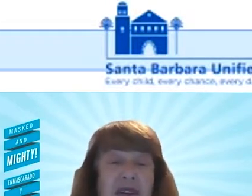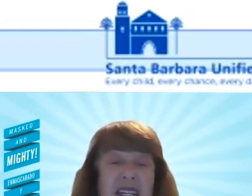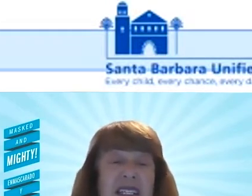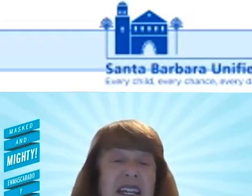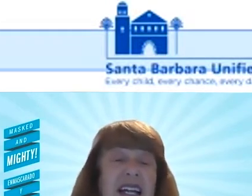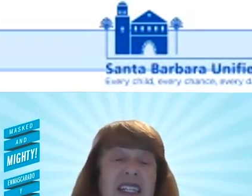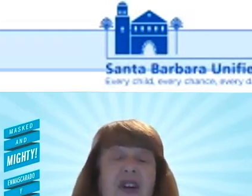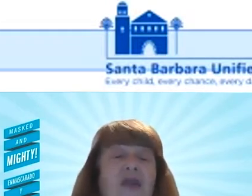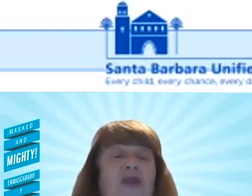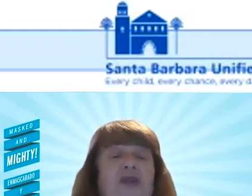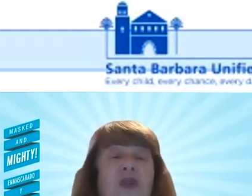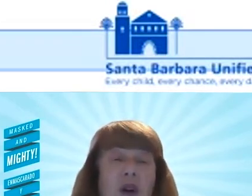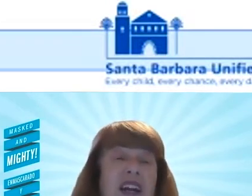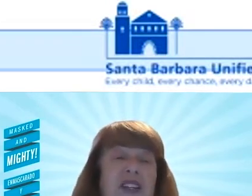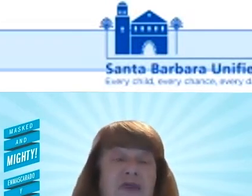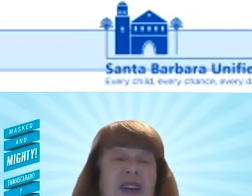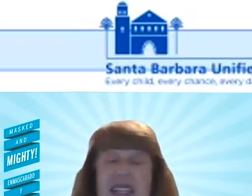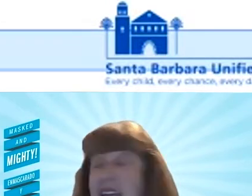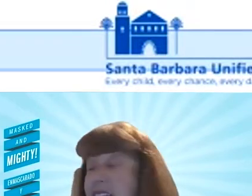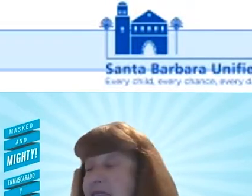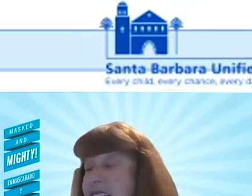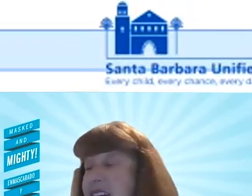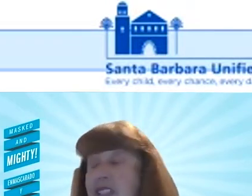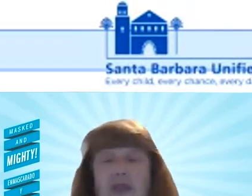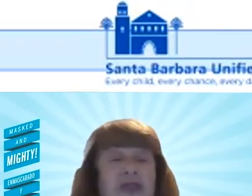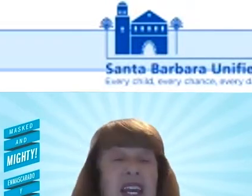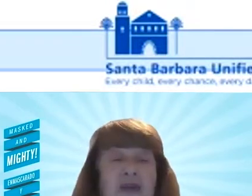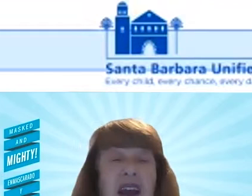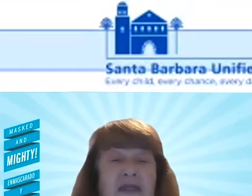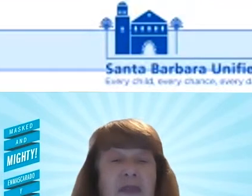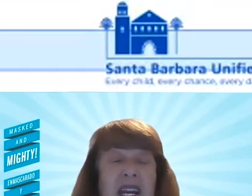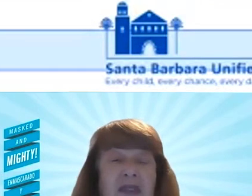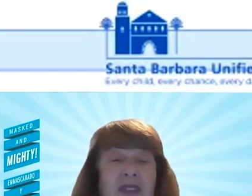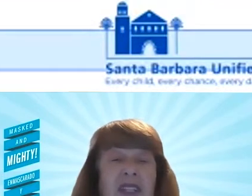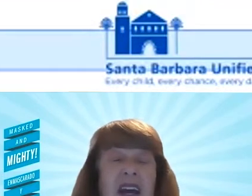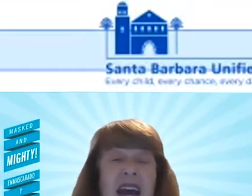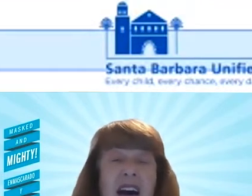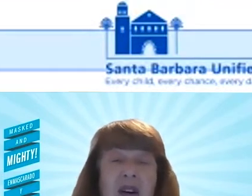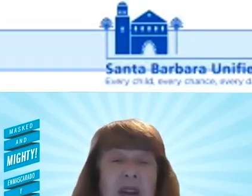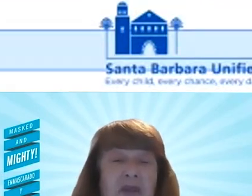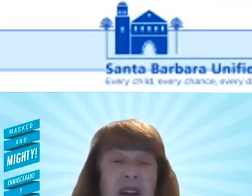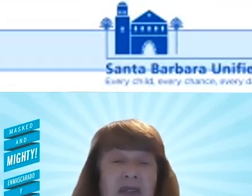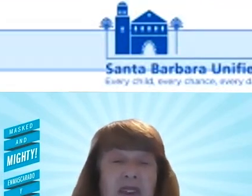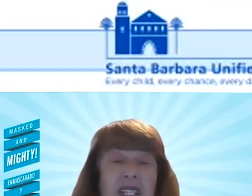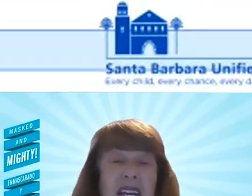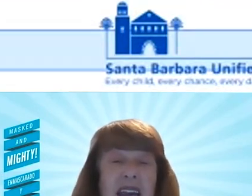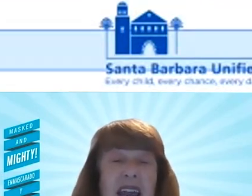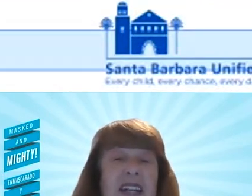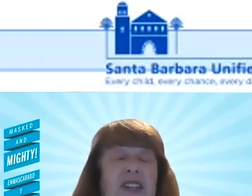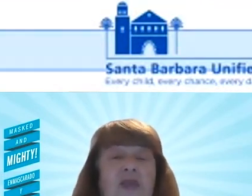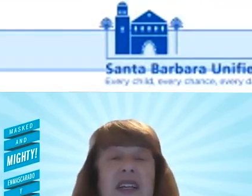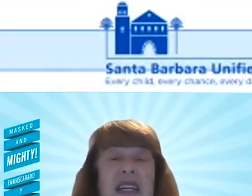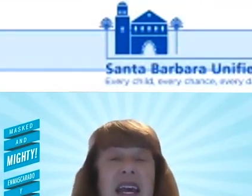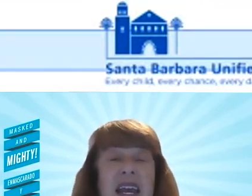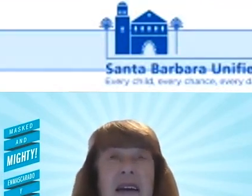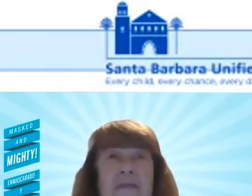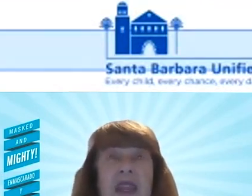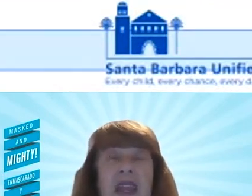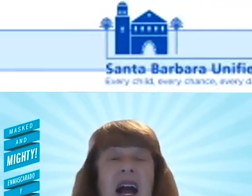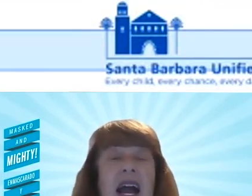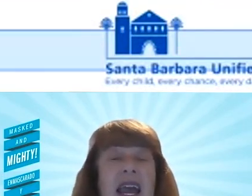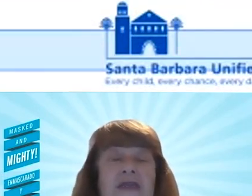our communities. And that's the goal we're working towards together. So thank you to everybody who's helping and reinforcing. And I just want to